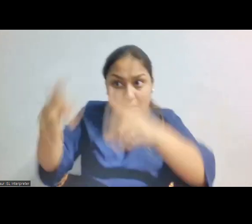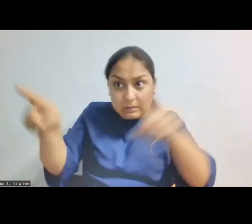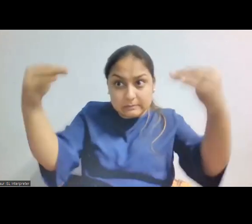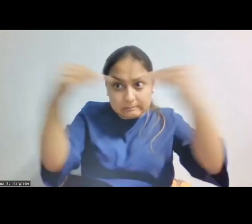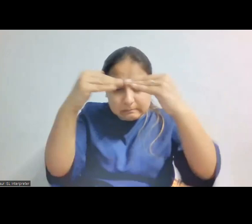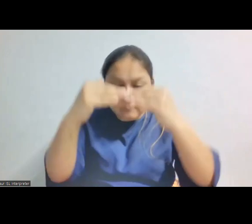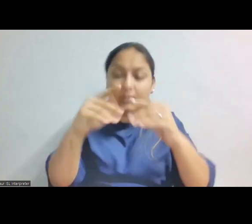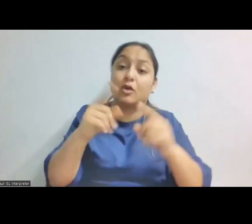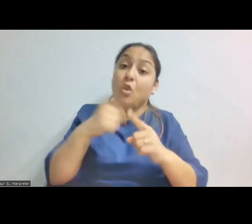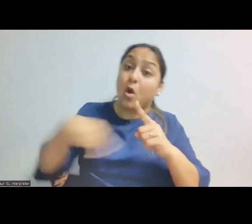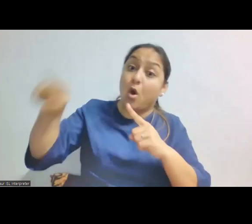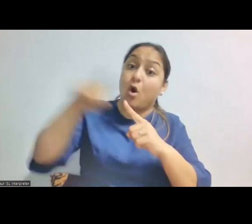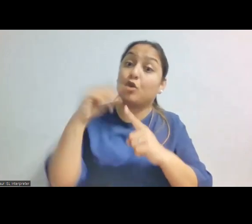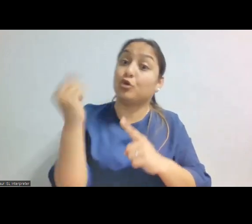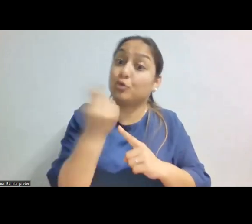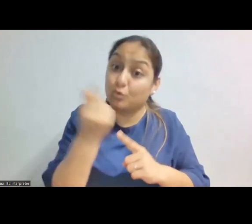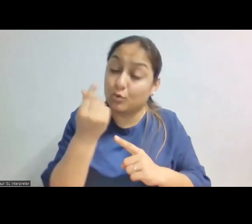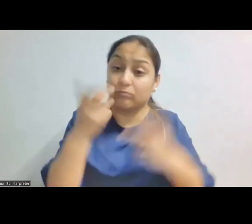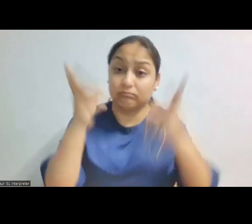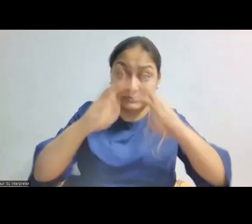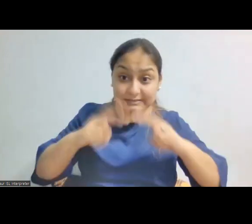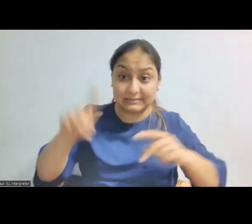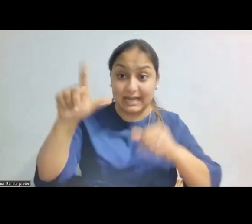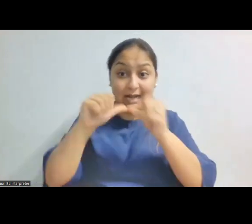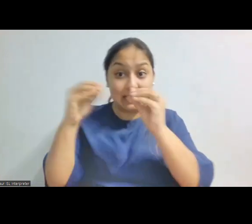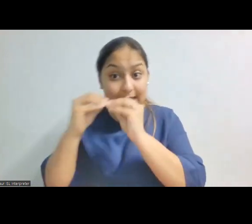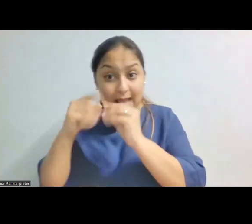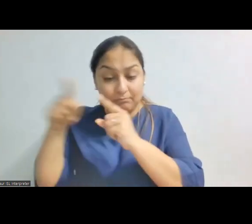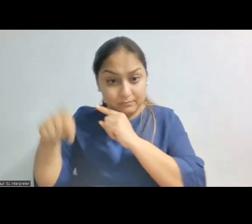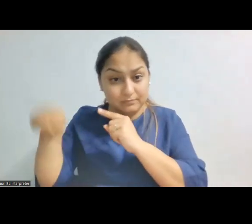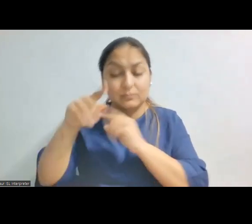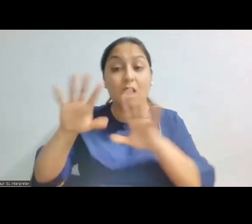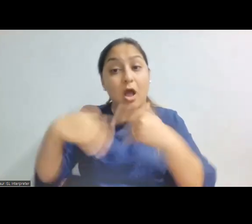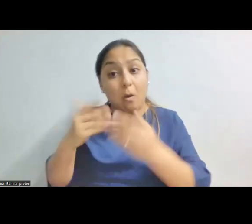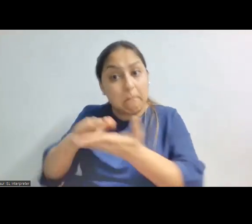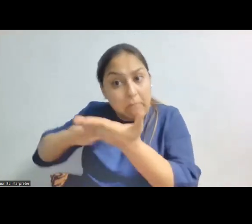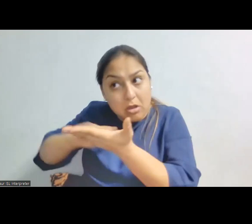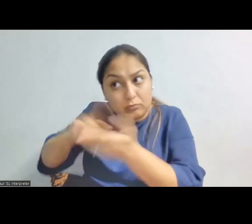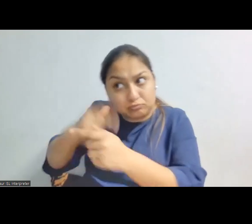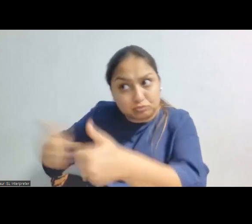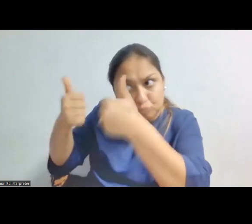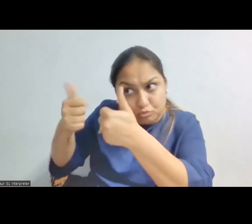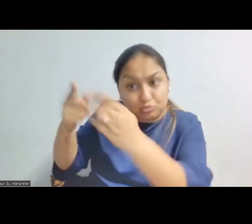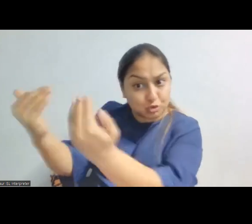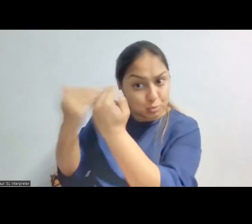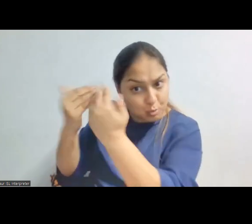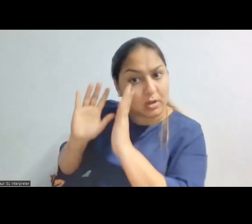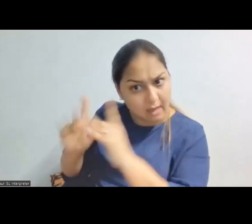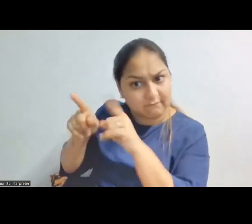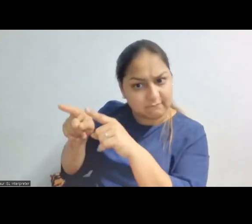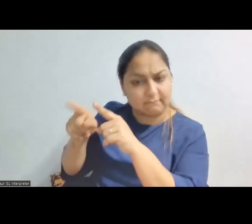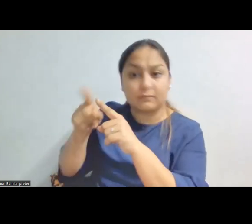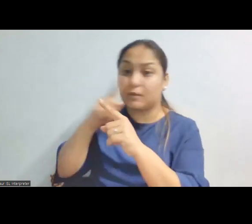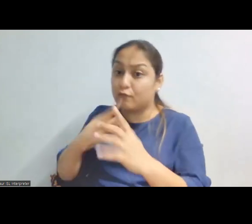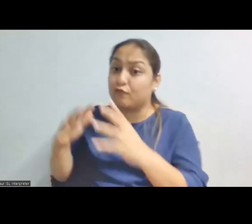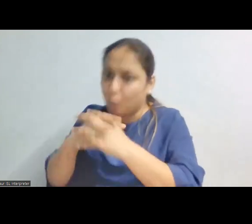universities and research labs based on how good they are, how supportive they are for the women workforce